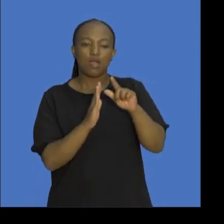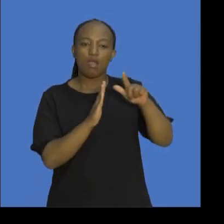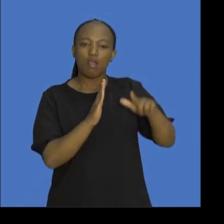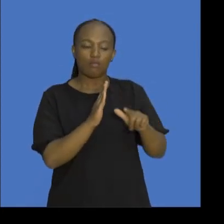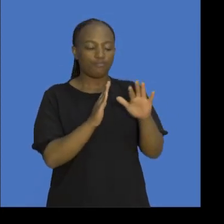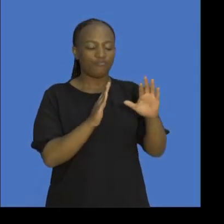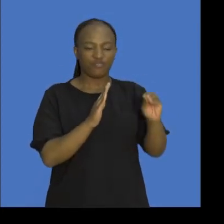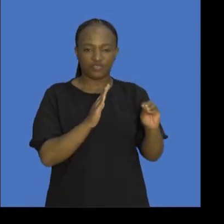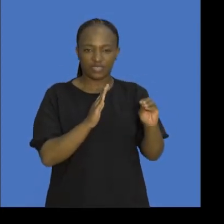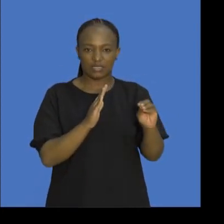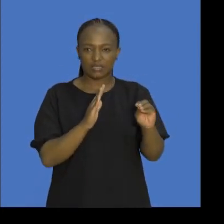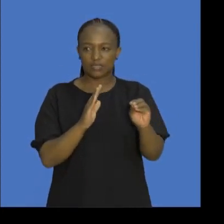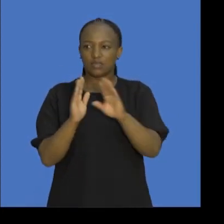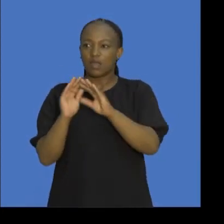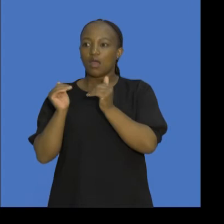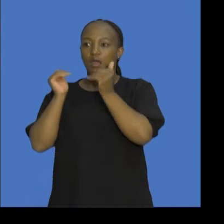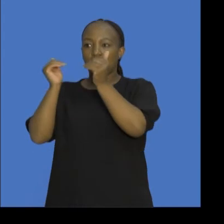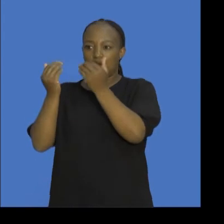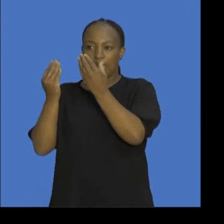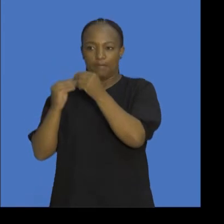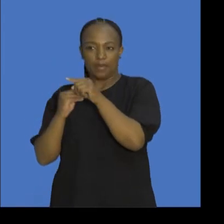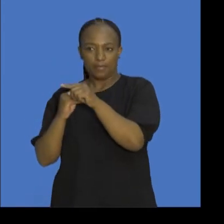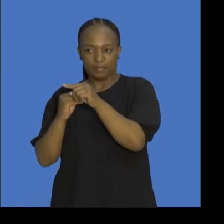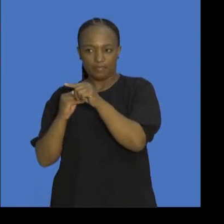is 50 there. This is our data.